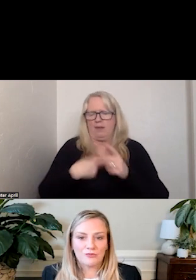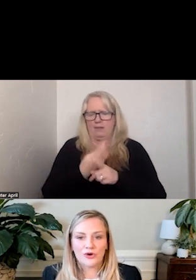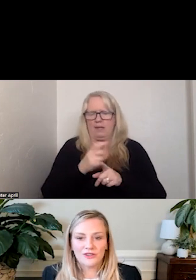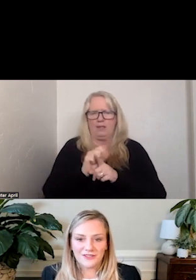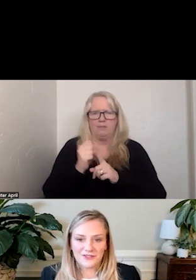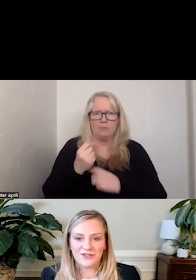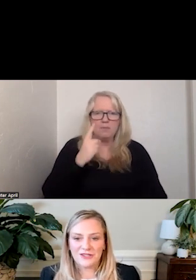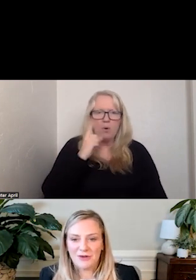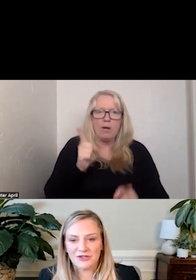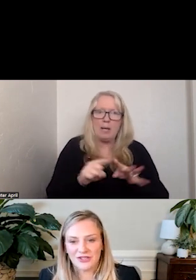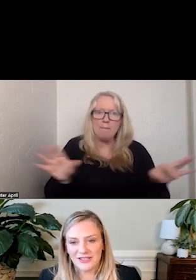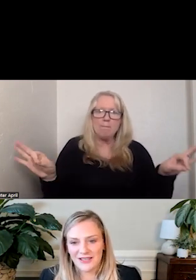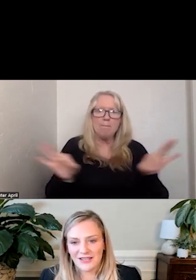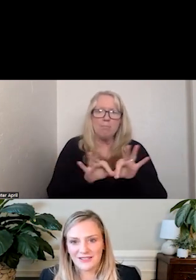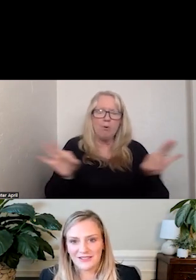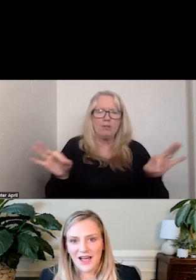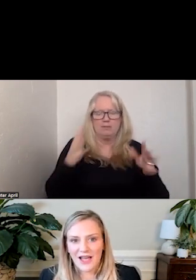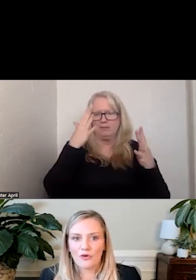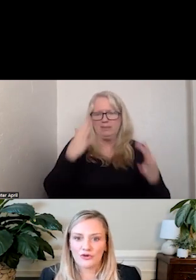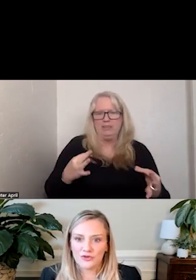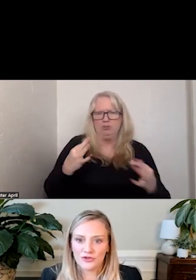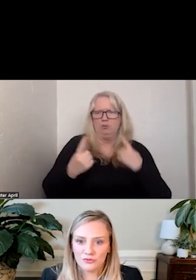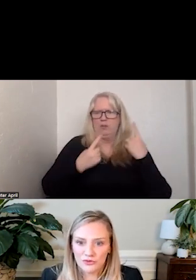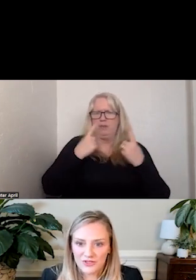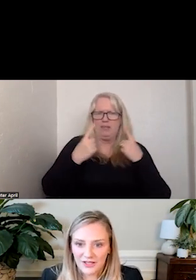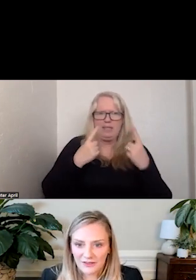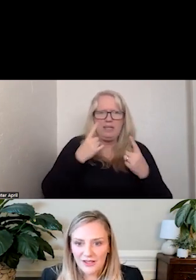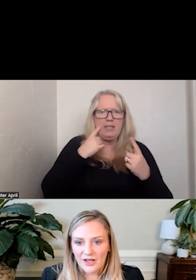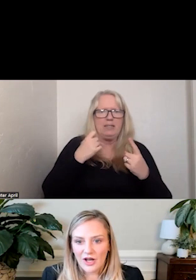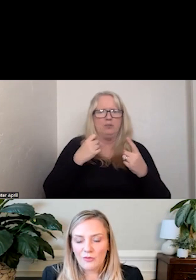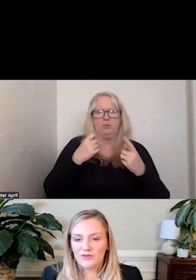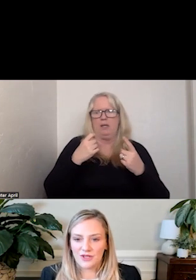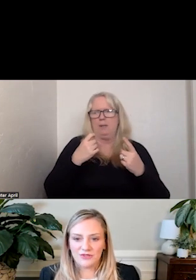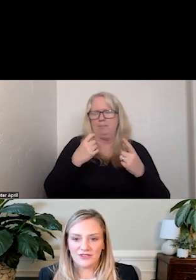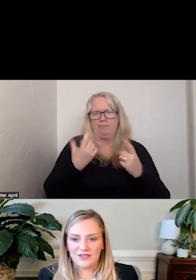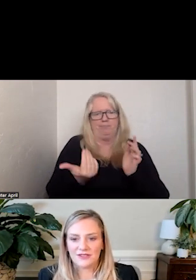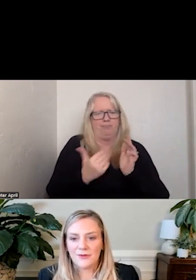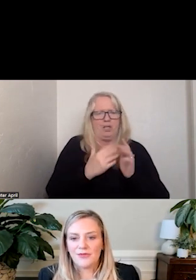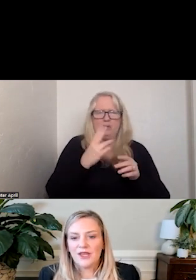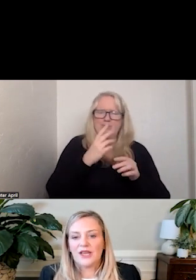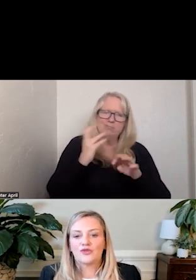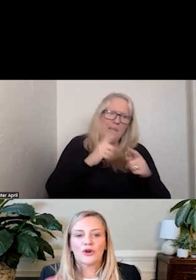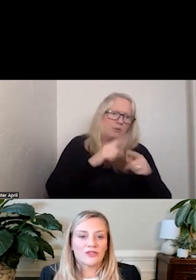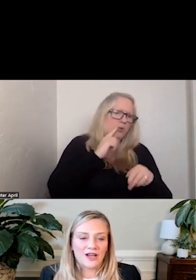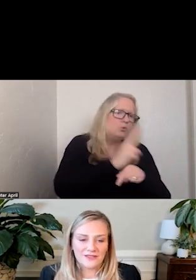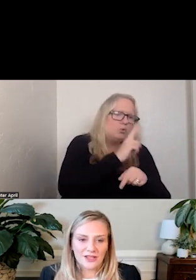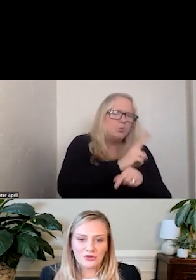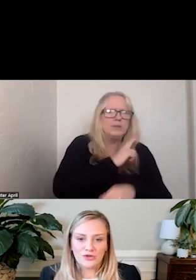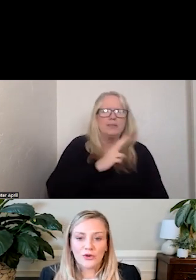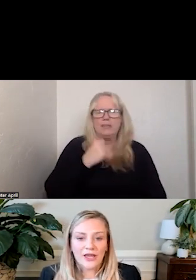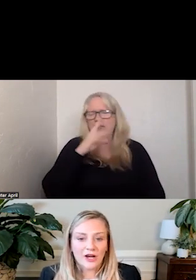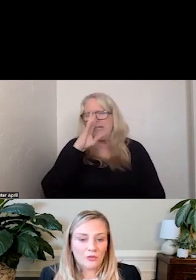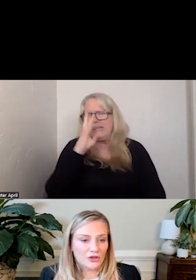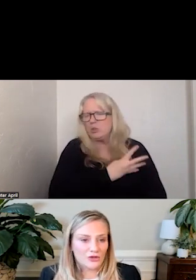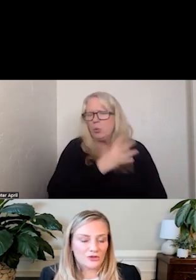any important decisions, especially deciding to die or to resume using substances. Ignore thoughts that you